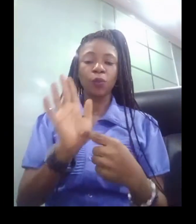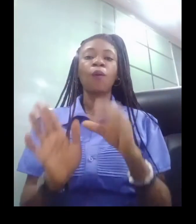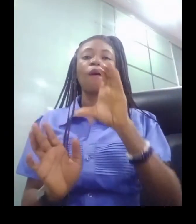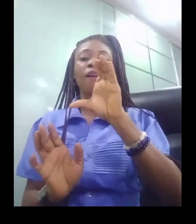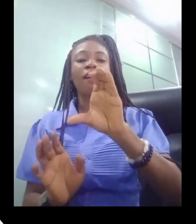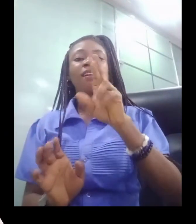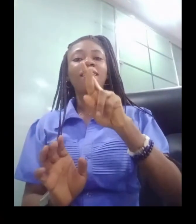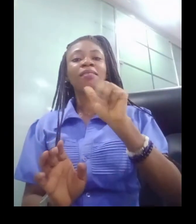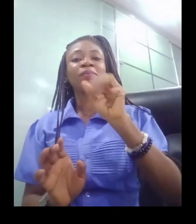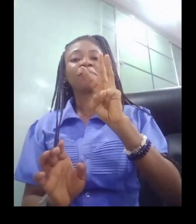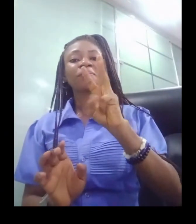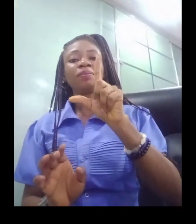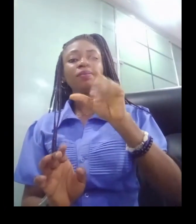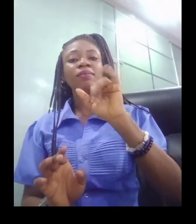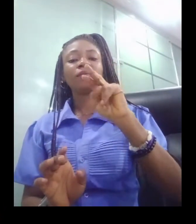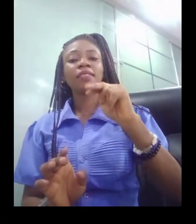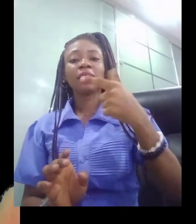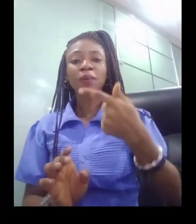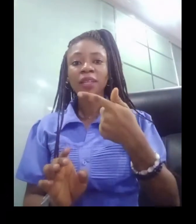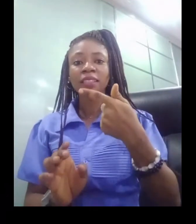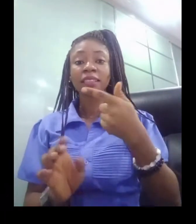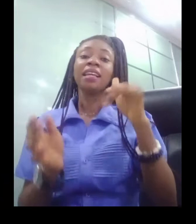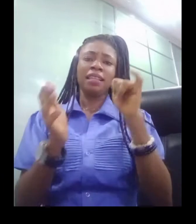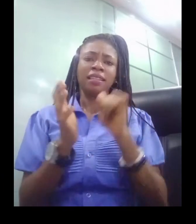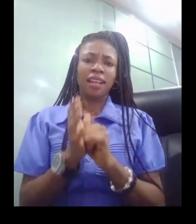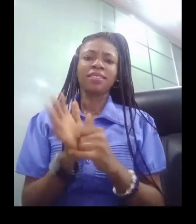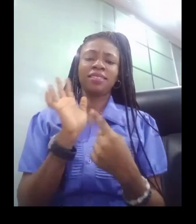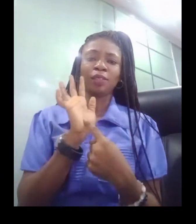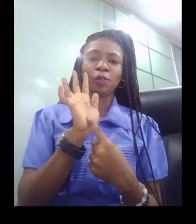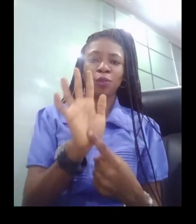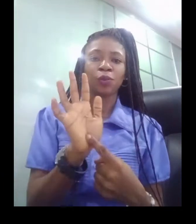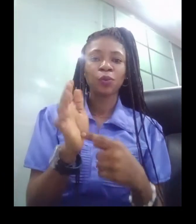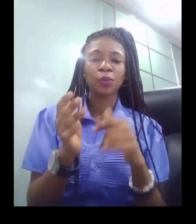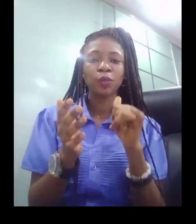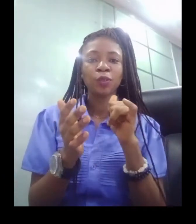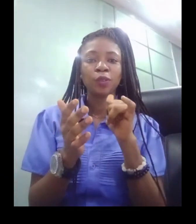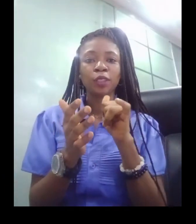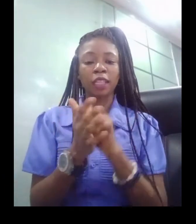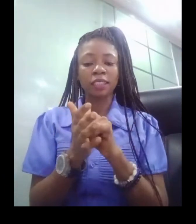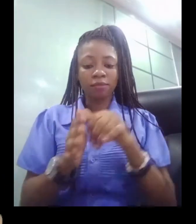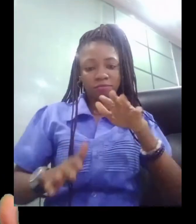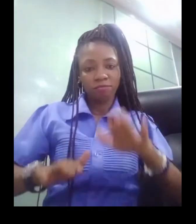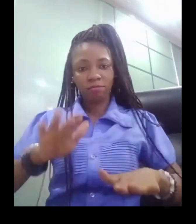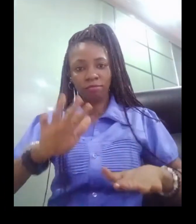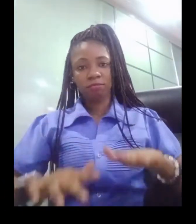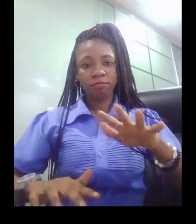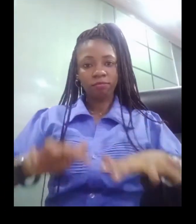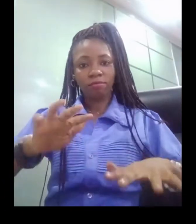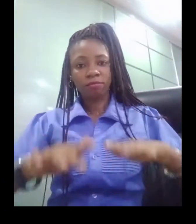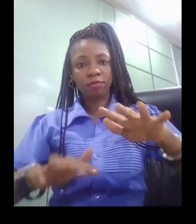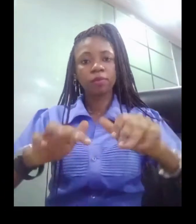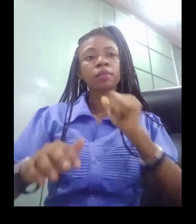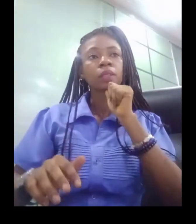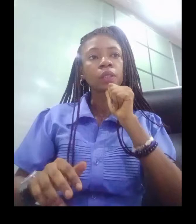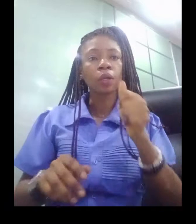palms facing down, making a movement, is an indication of crawling as opposed to